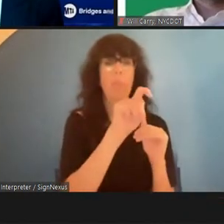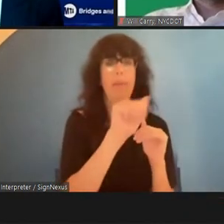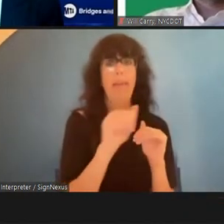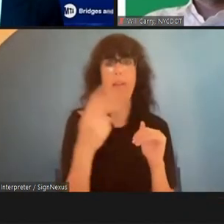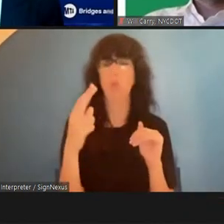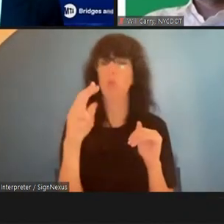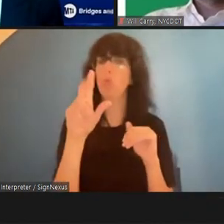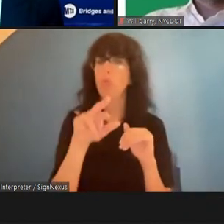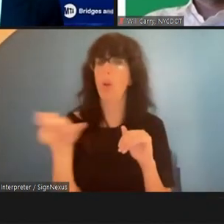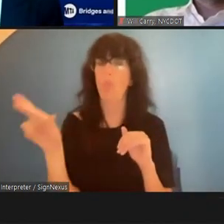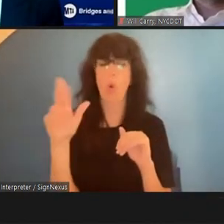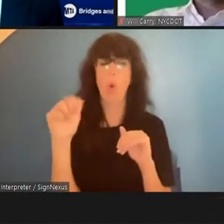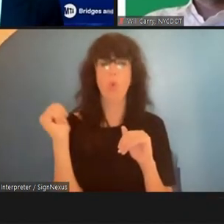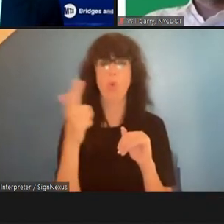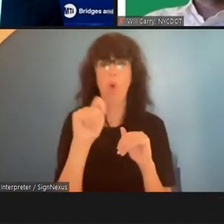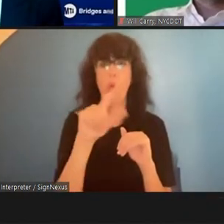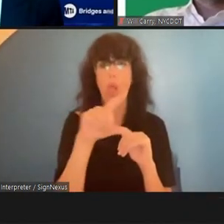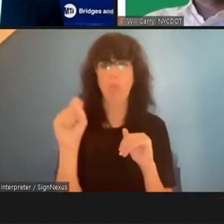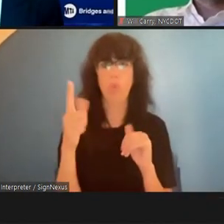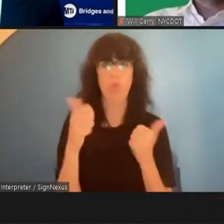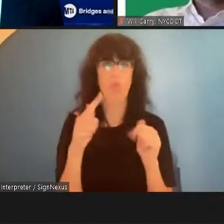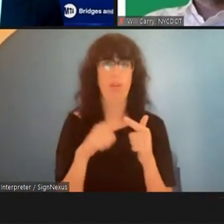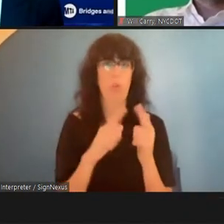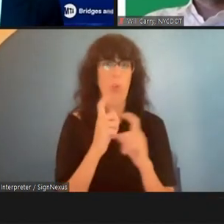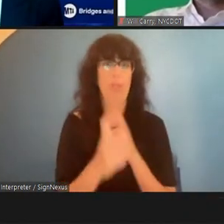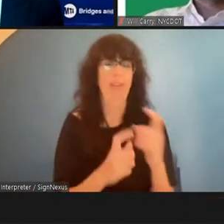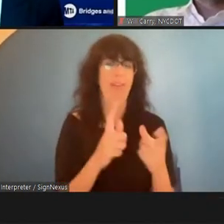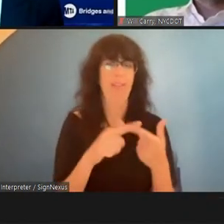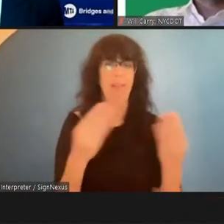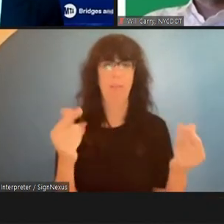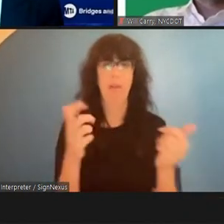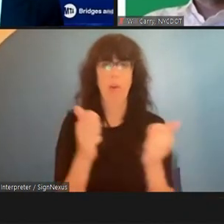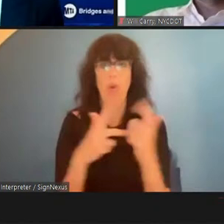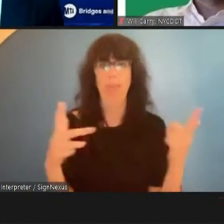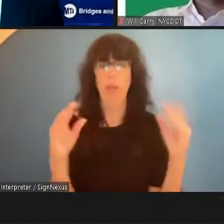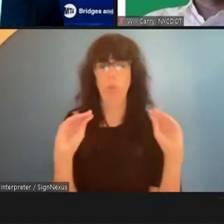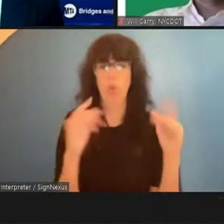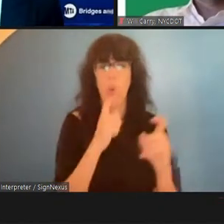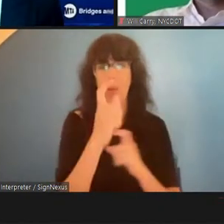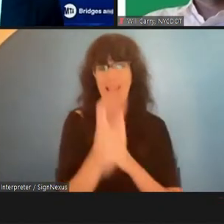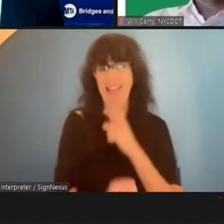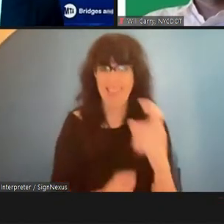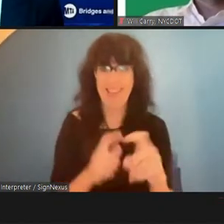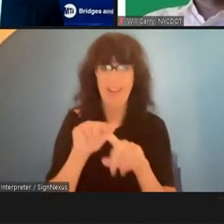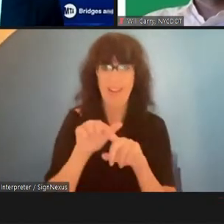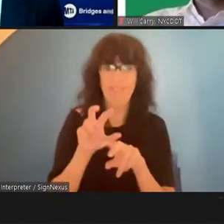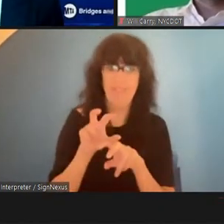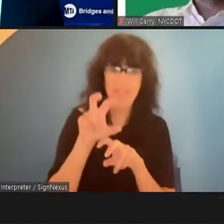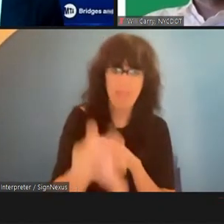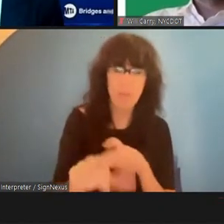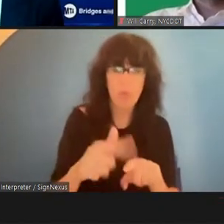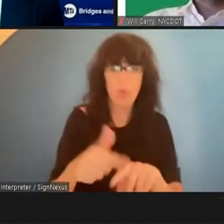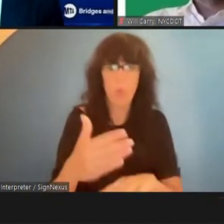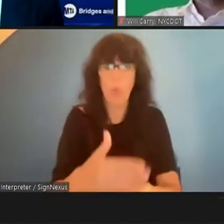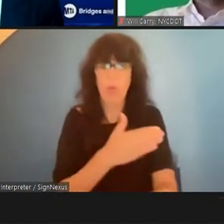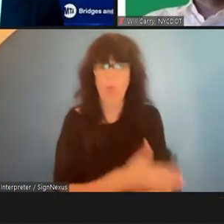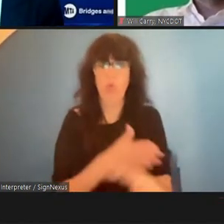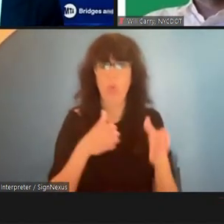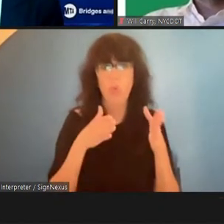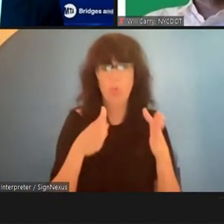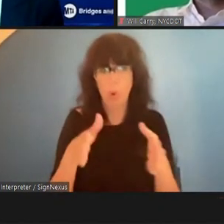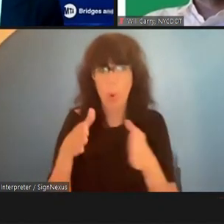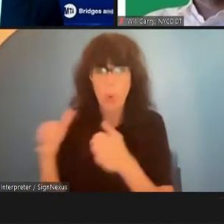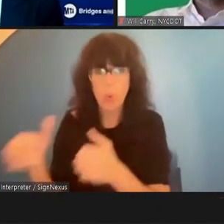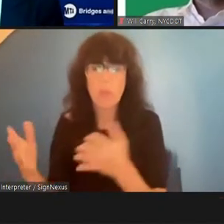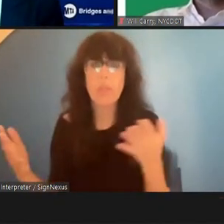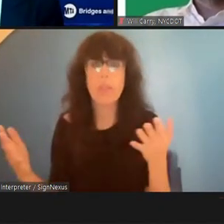toll scenarios are designed to generate this annual revenue with no allocation of investment to actually improve the roadway infrastructure now